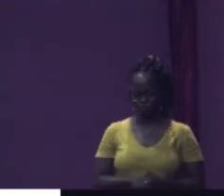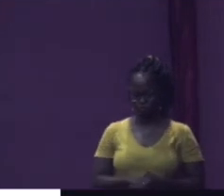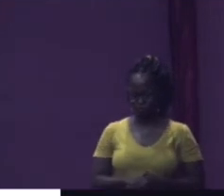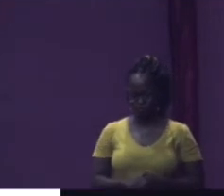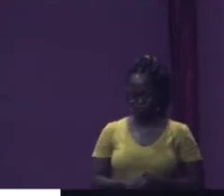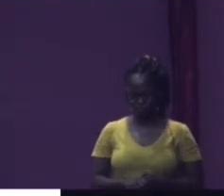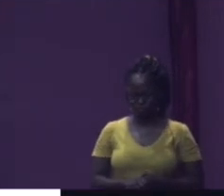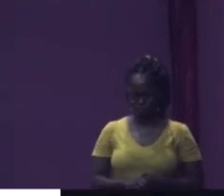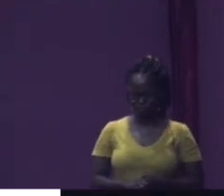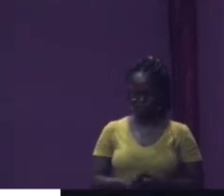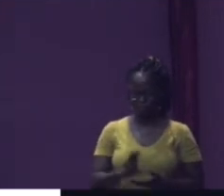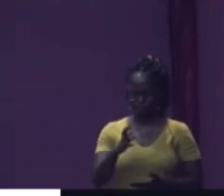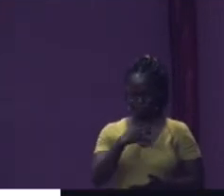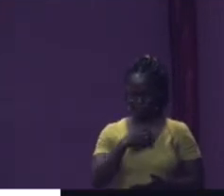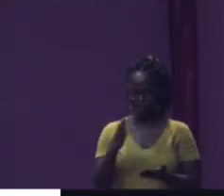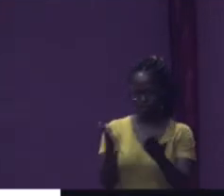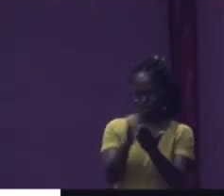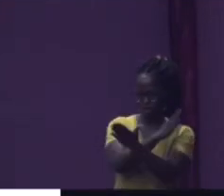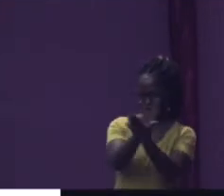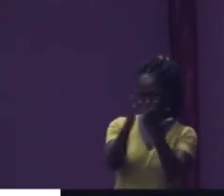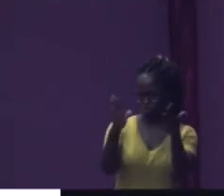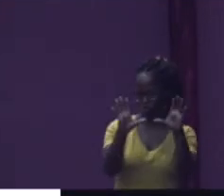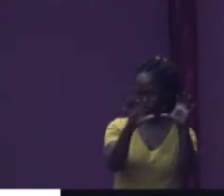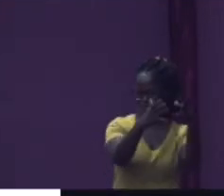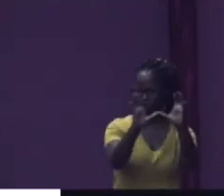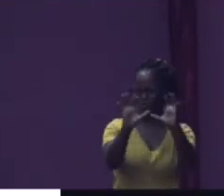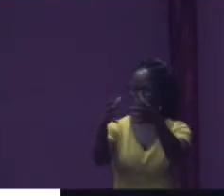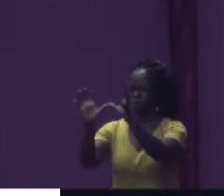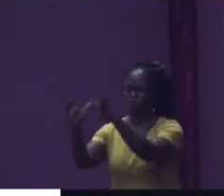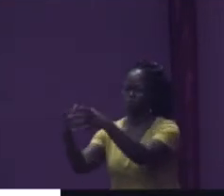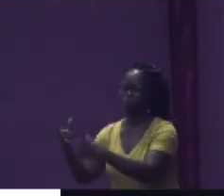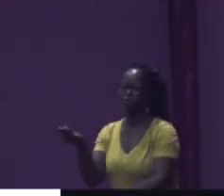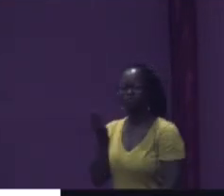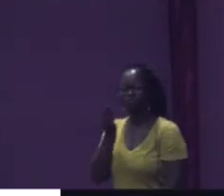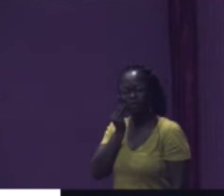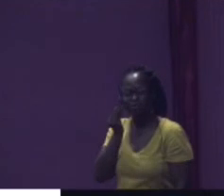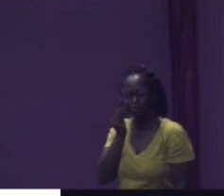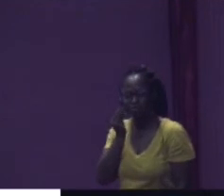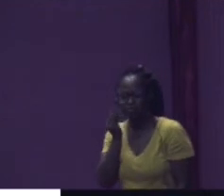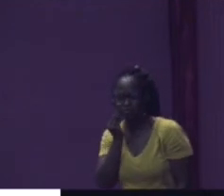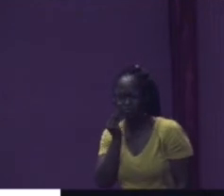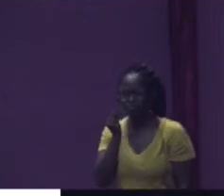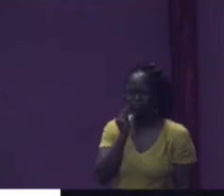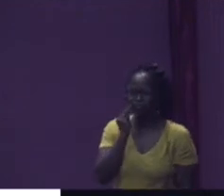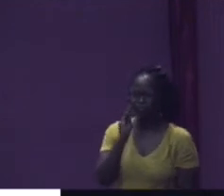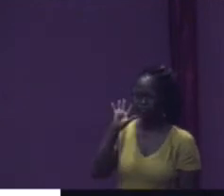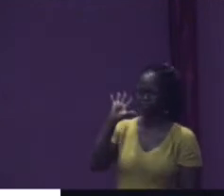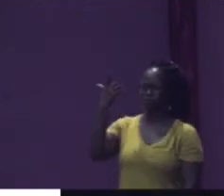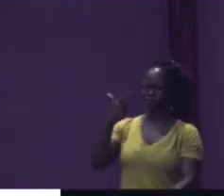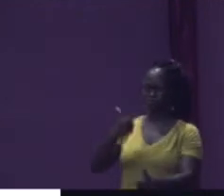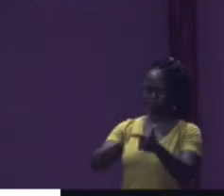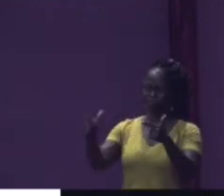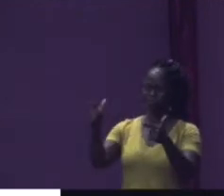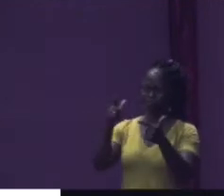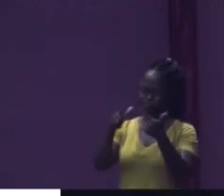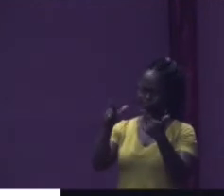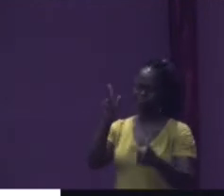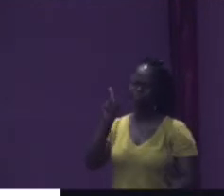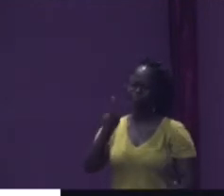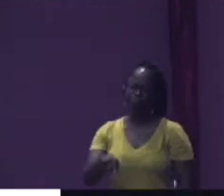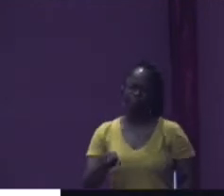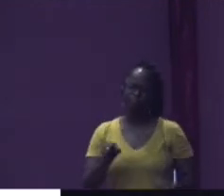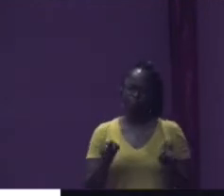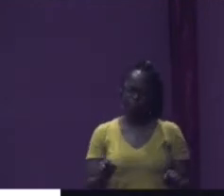some groups are trying to address some of the problems is by developing birth